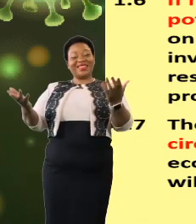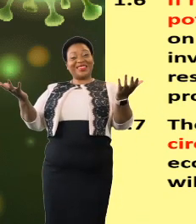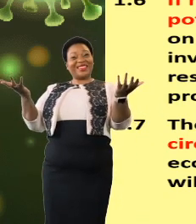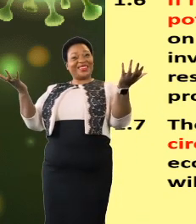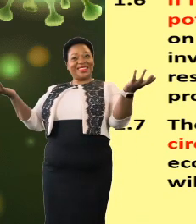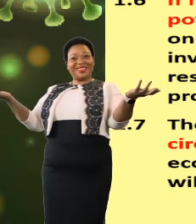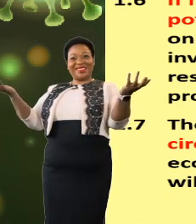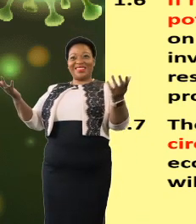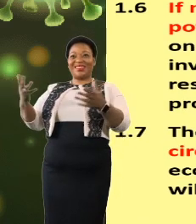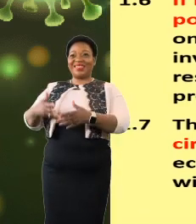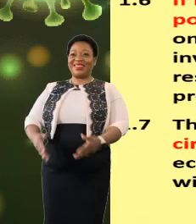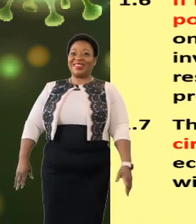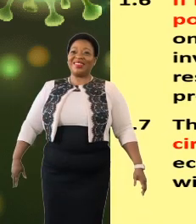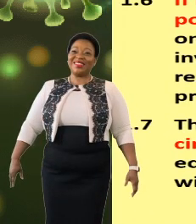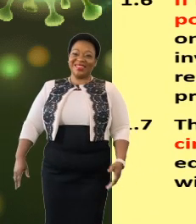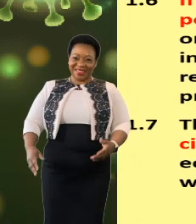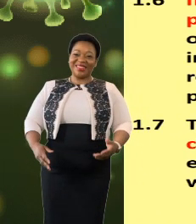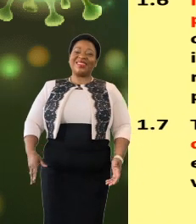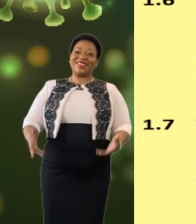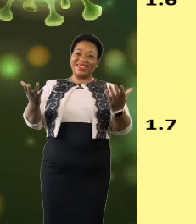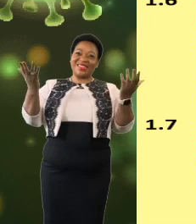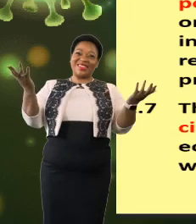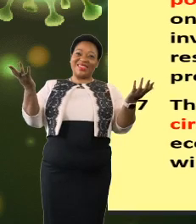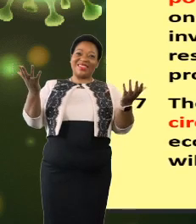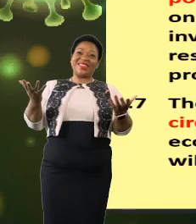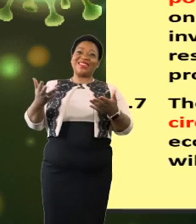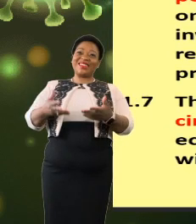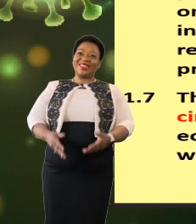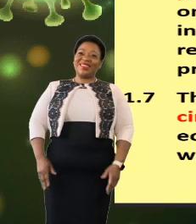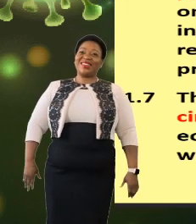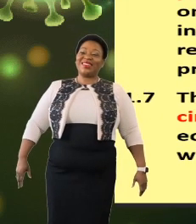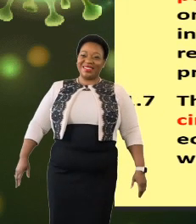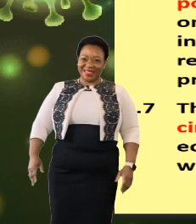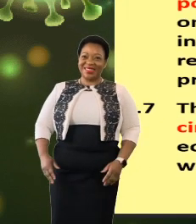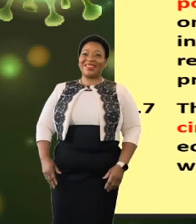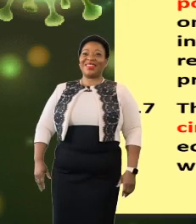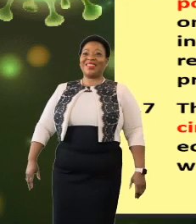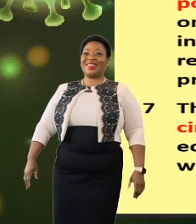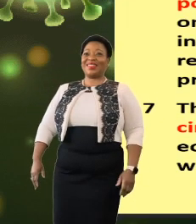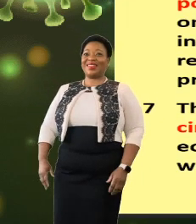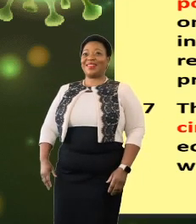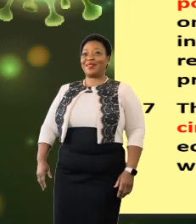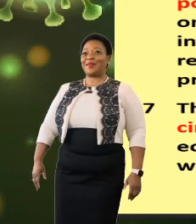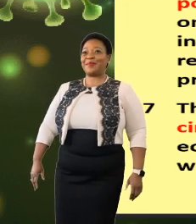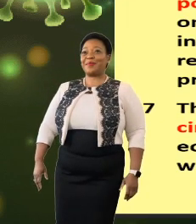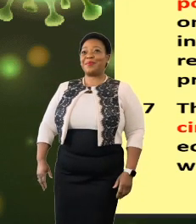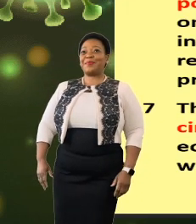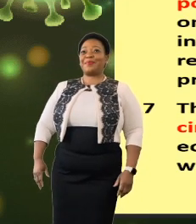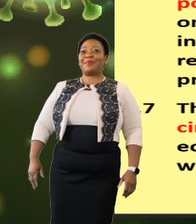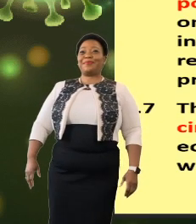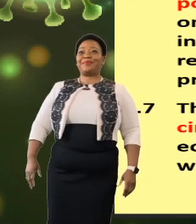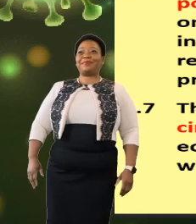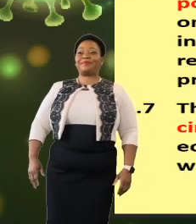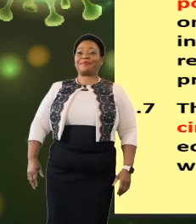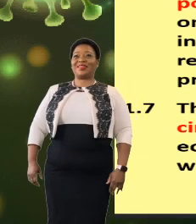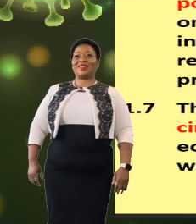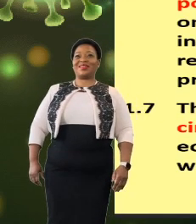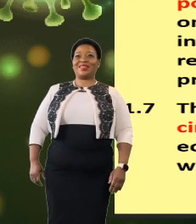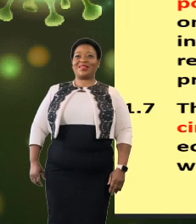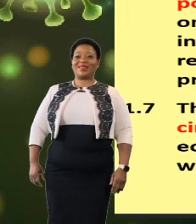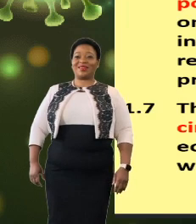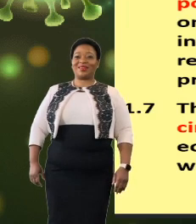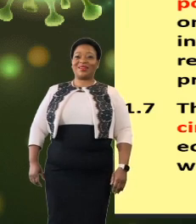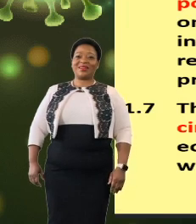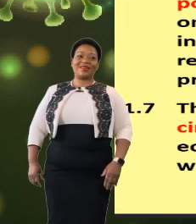real innovative thinking. And I do think that we have that innovation with us in